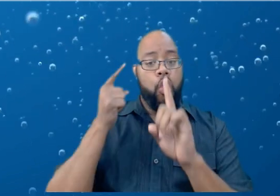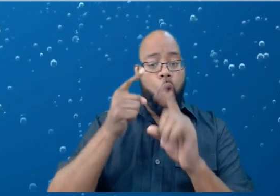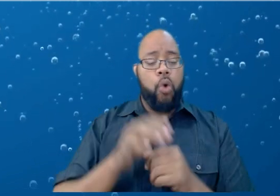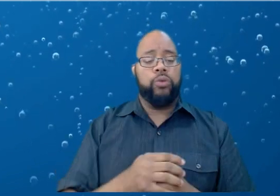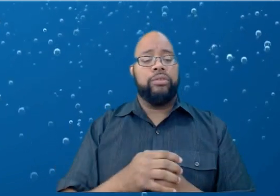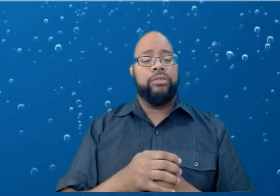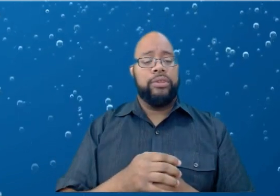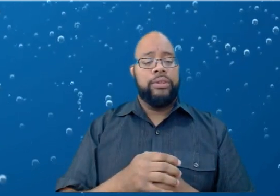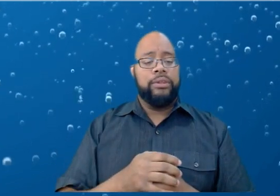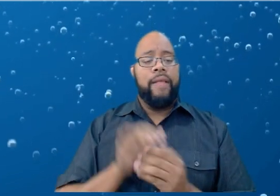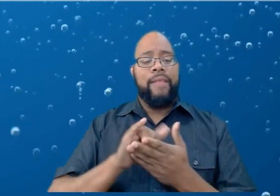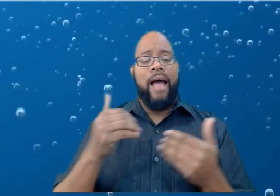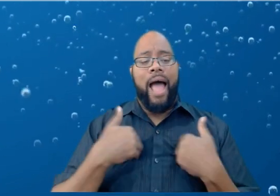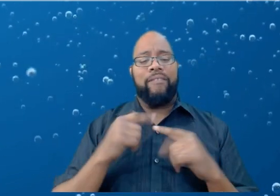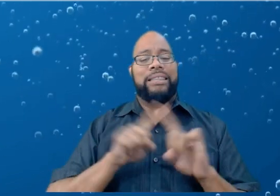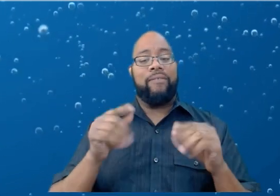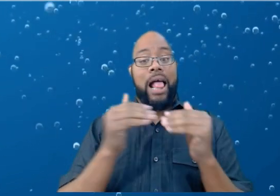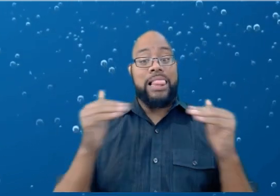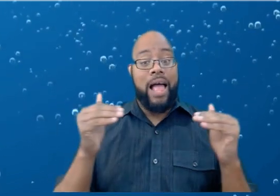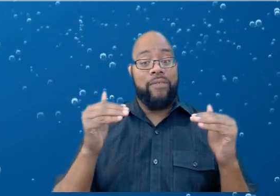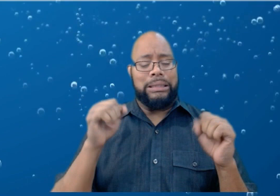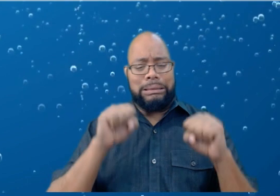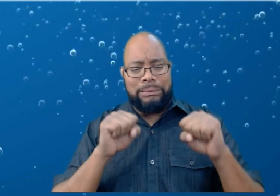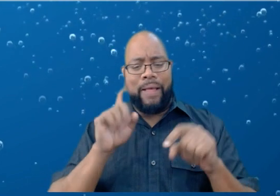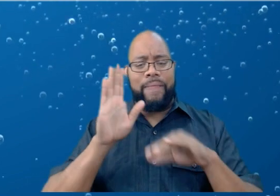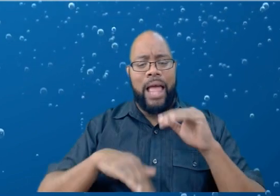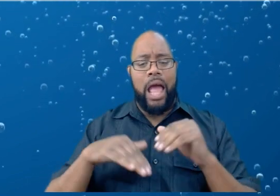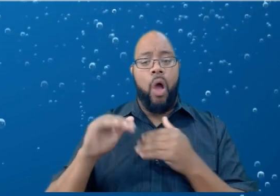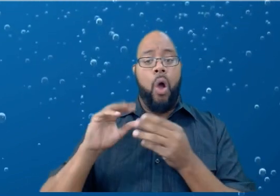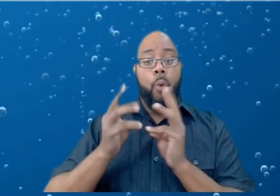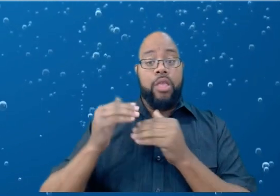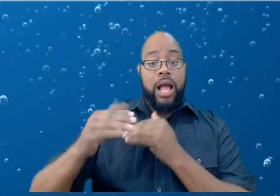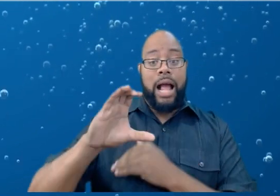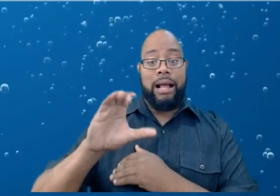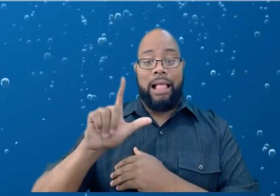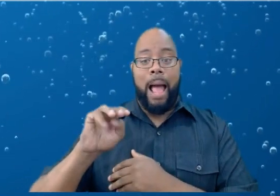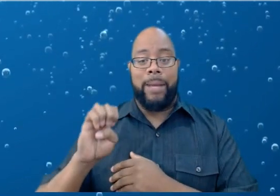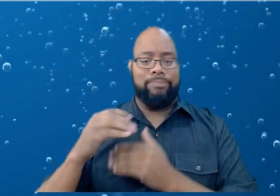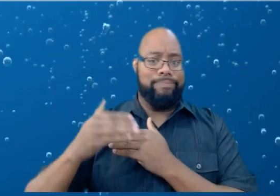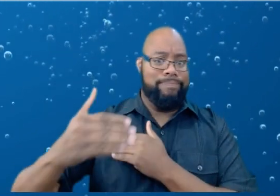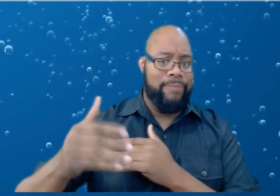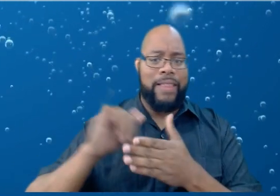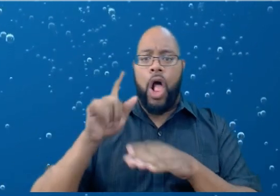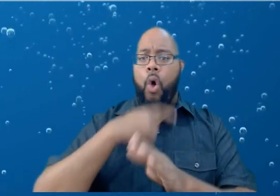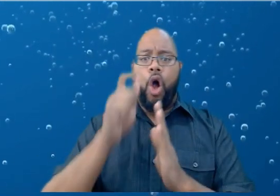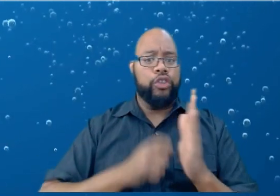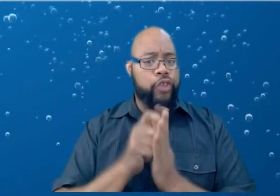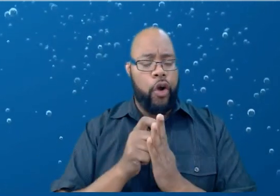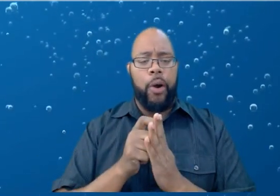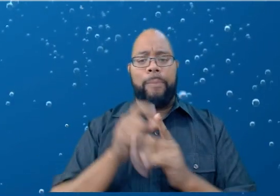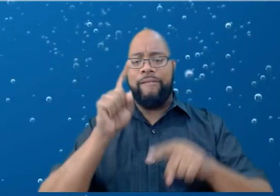weather goals, and that has a different level of uncertainty than climate goals. Climate goals are